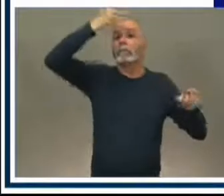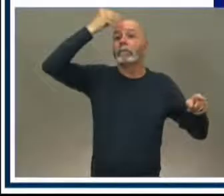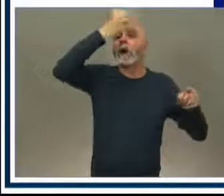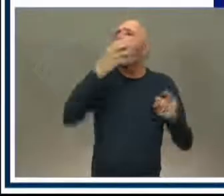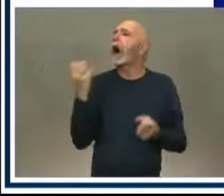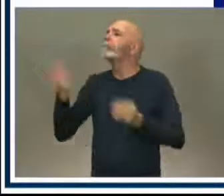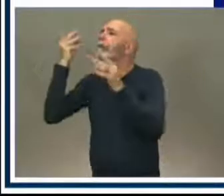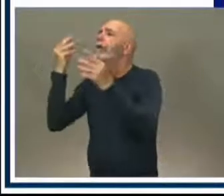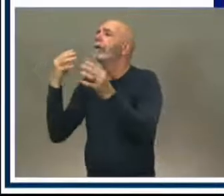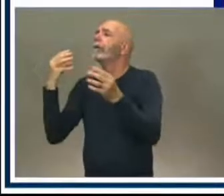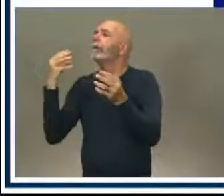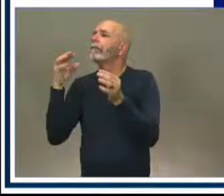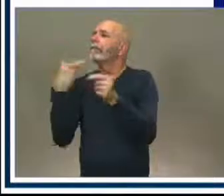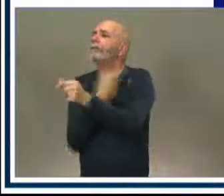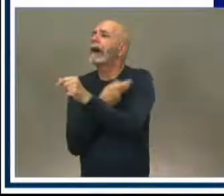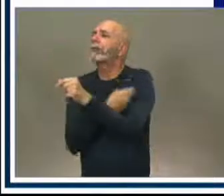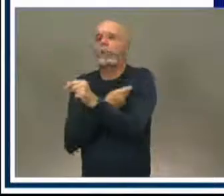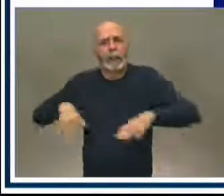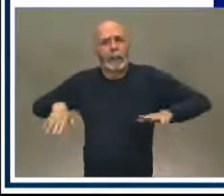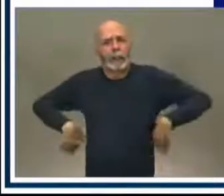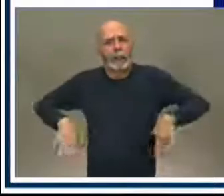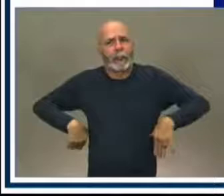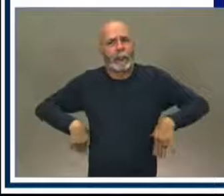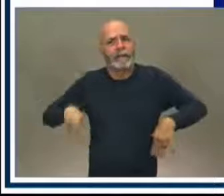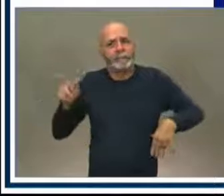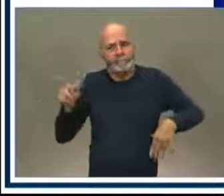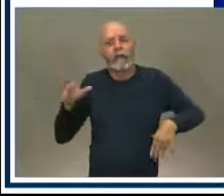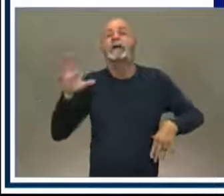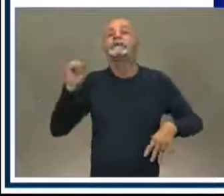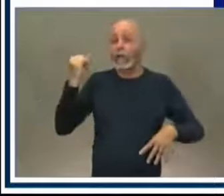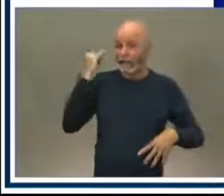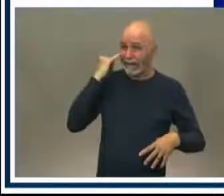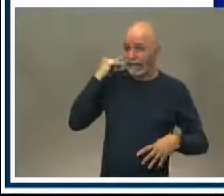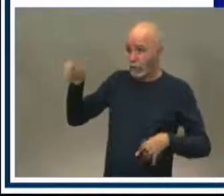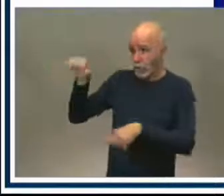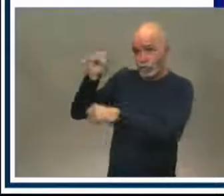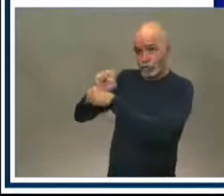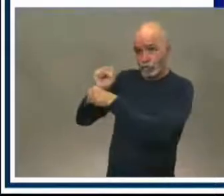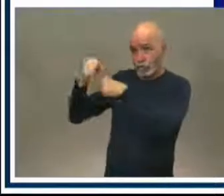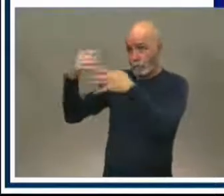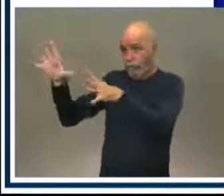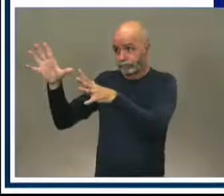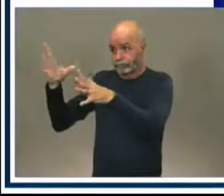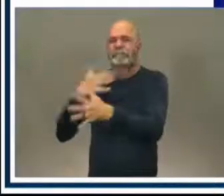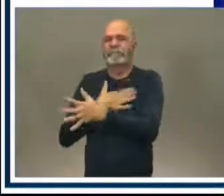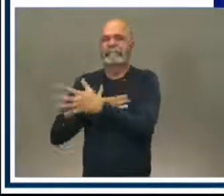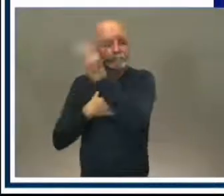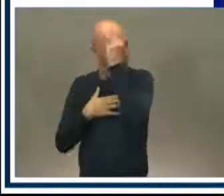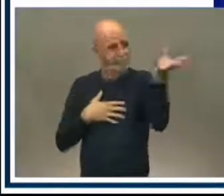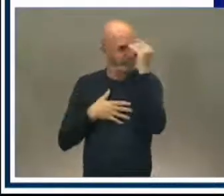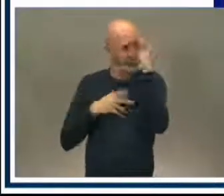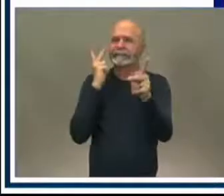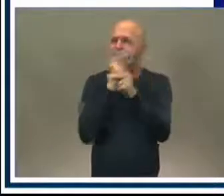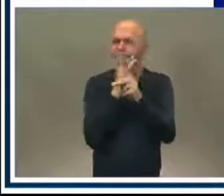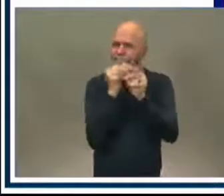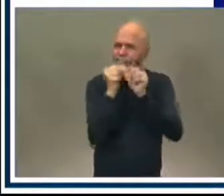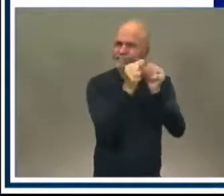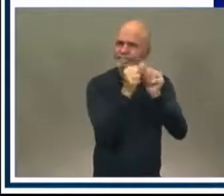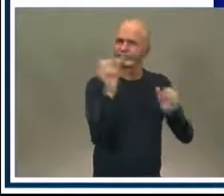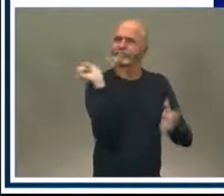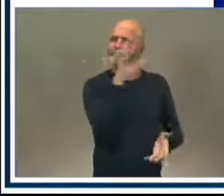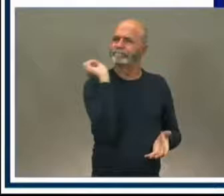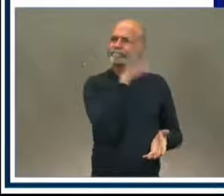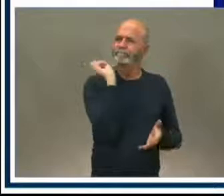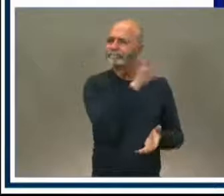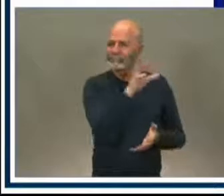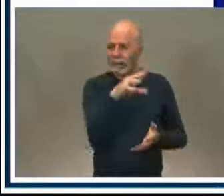the employees to report one way or the other. Let people know. Don't hold back. And the employers will aggregate that and